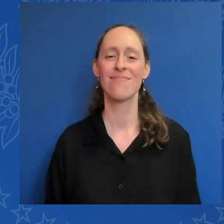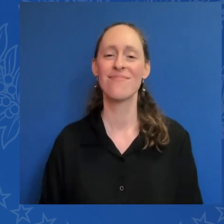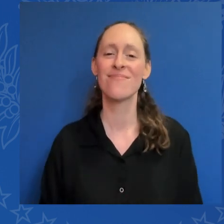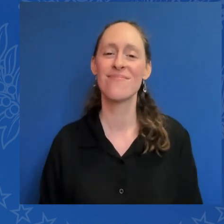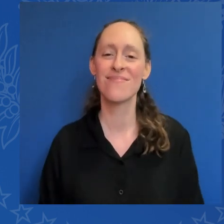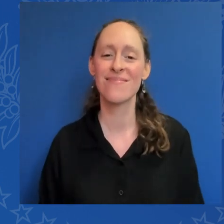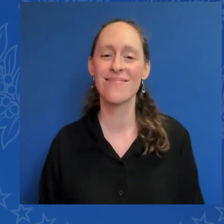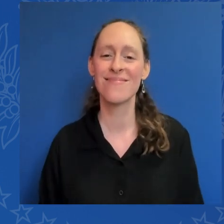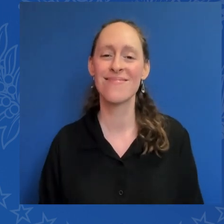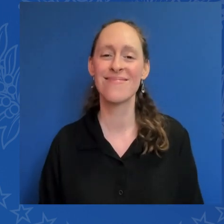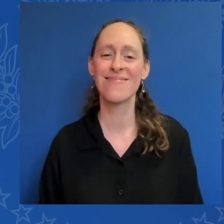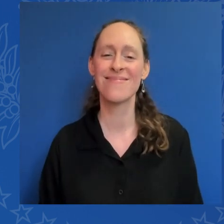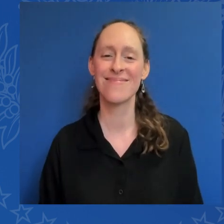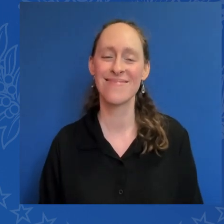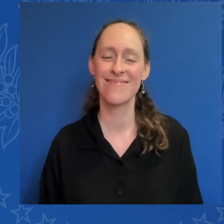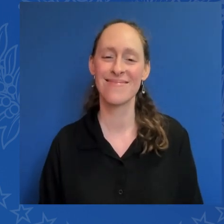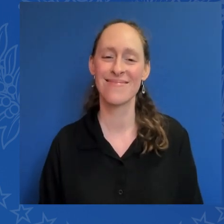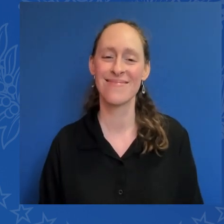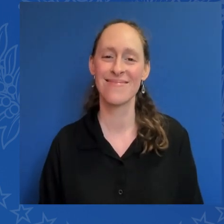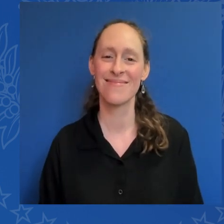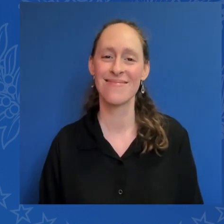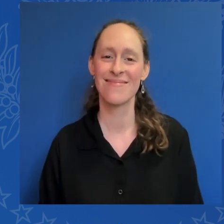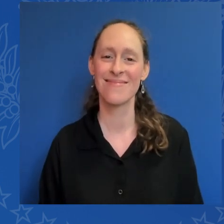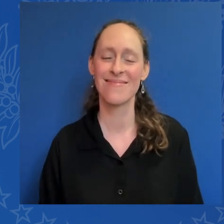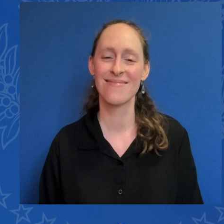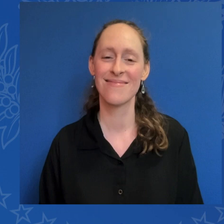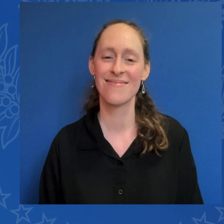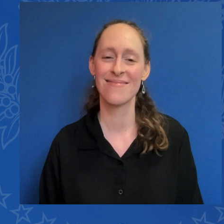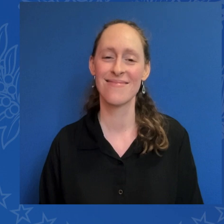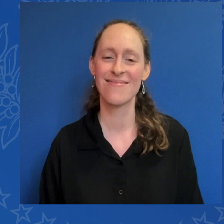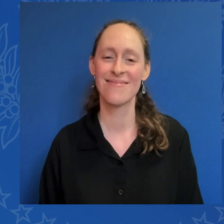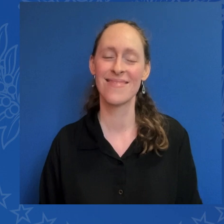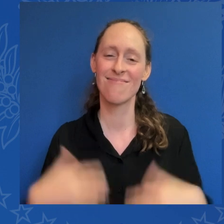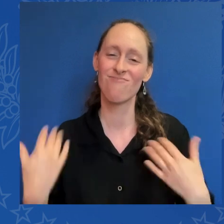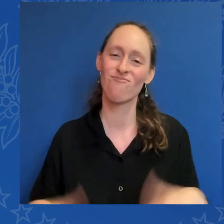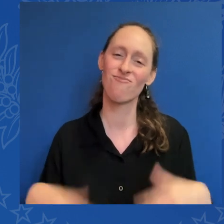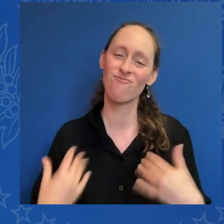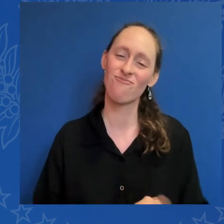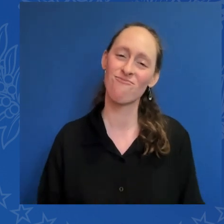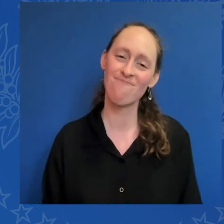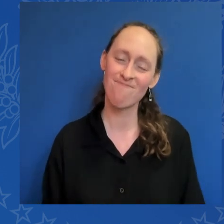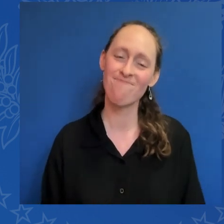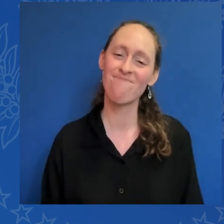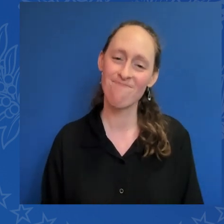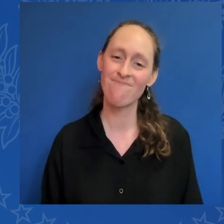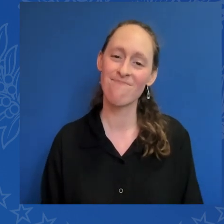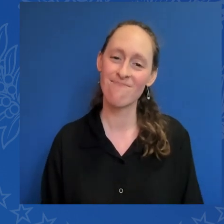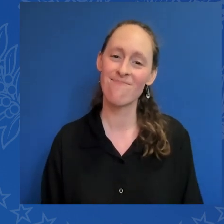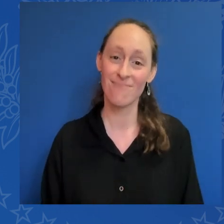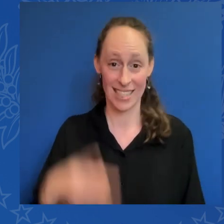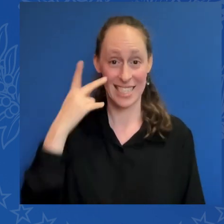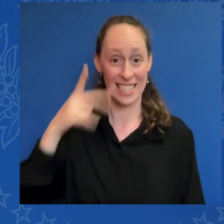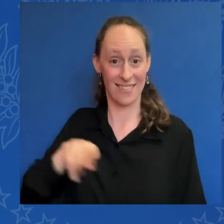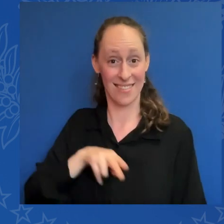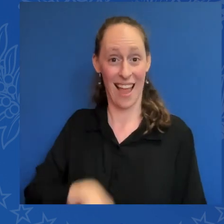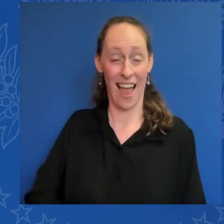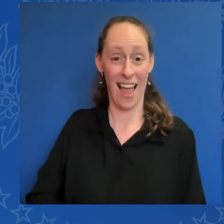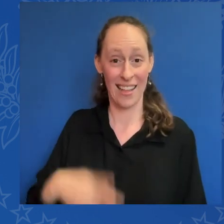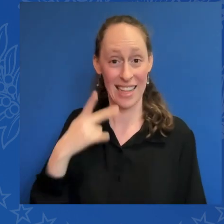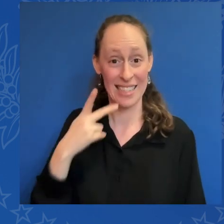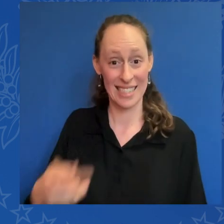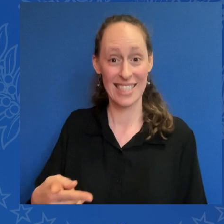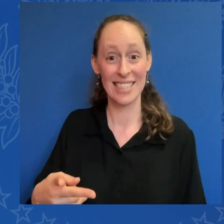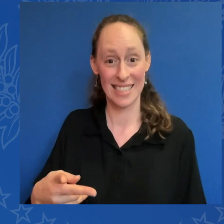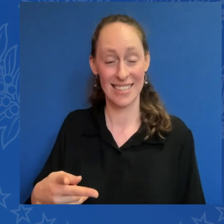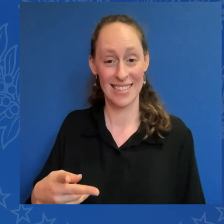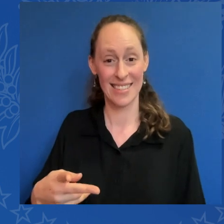relatives. We take great faith. And the closing comment I make, you see this tie I have with a shamrock on it? This was given to me by one